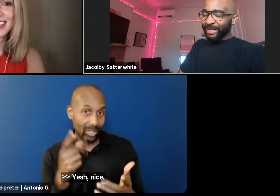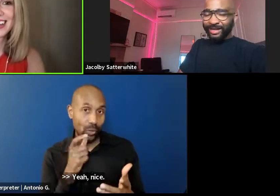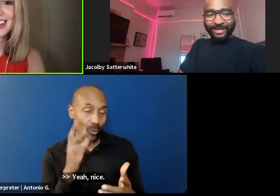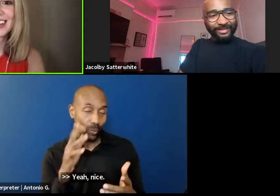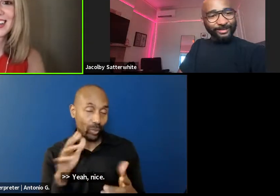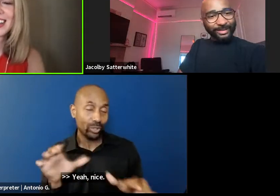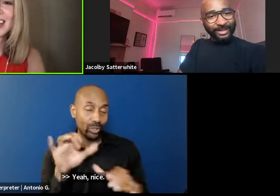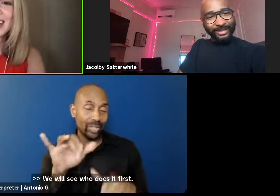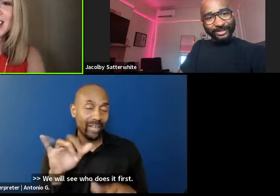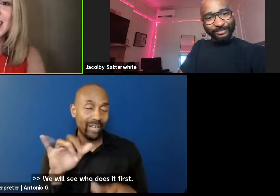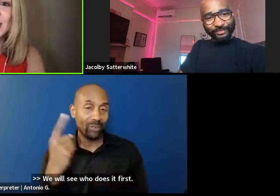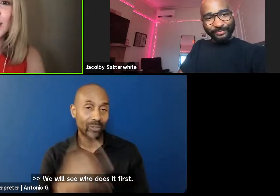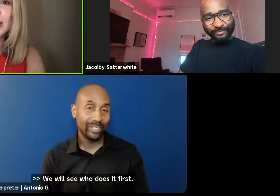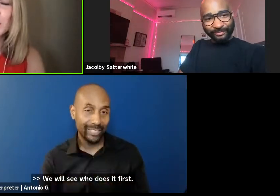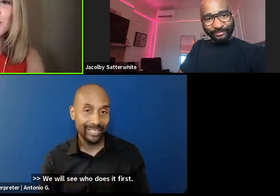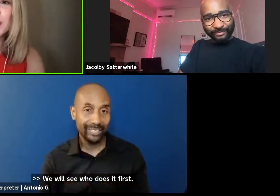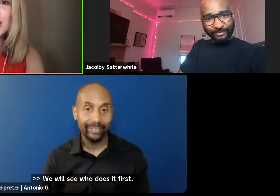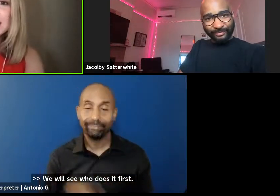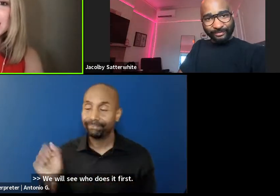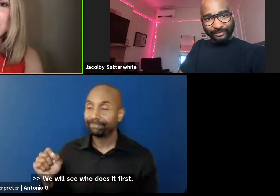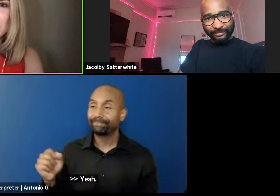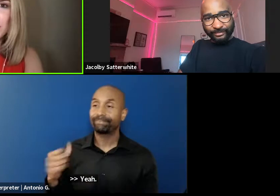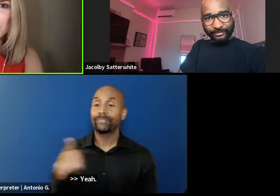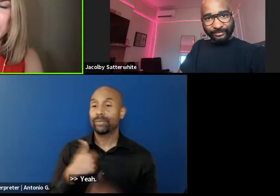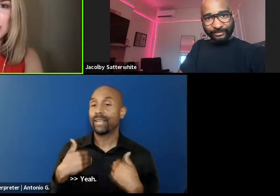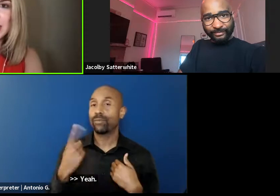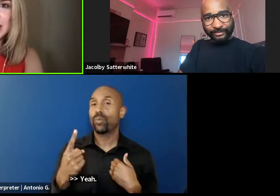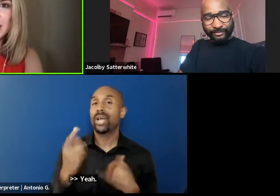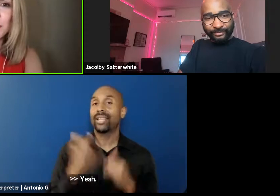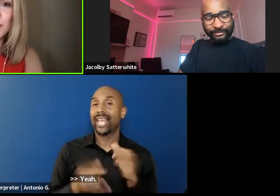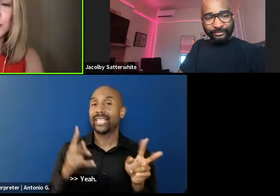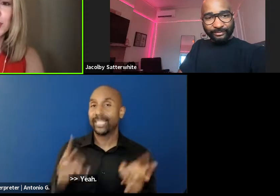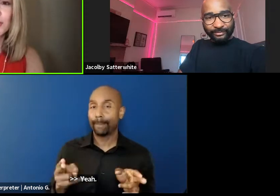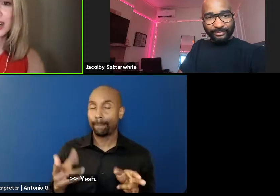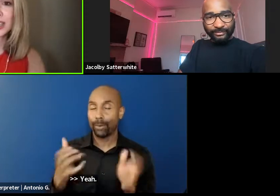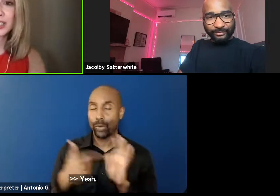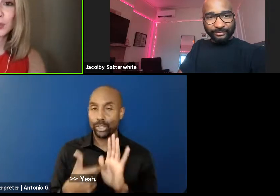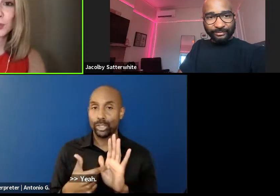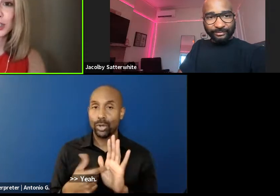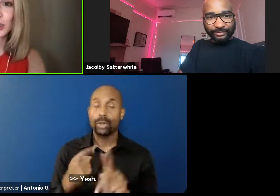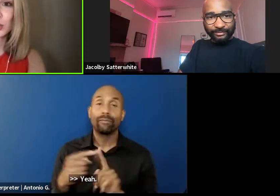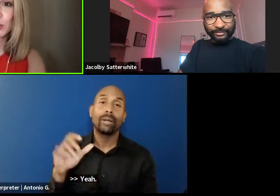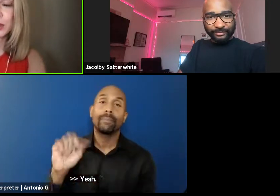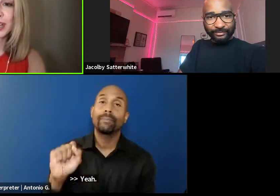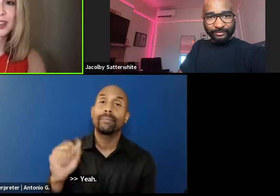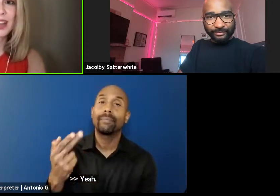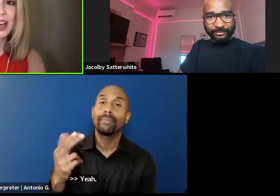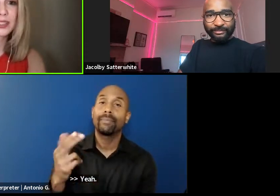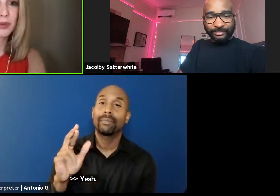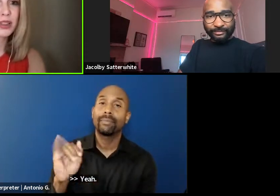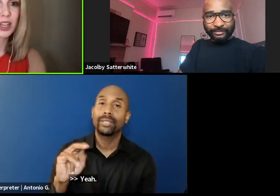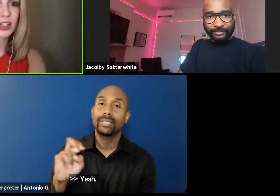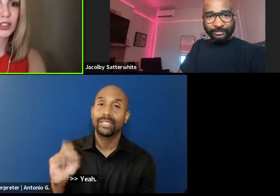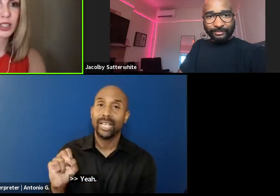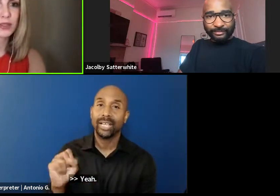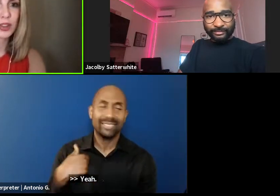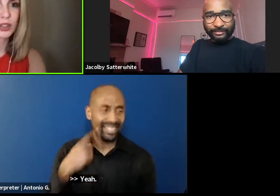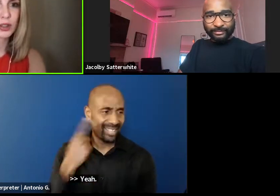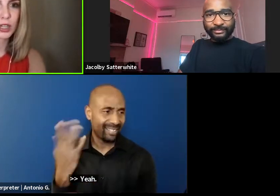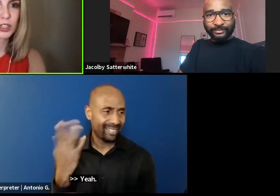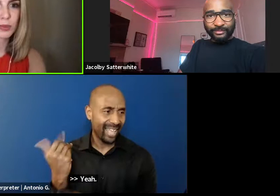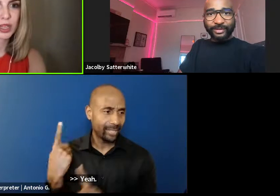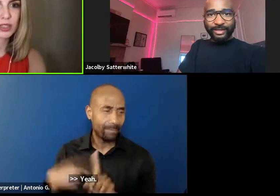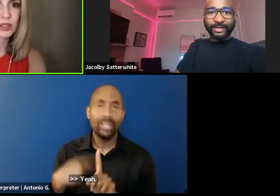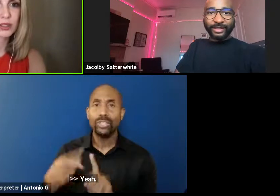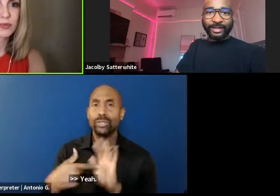We'll see who does it first. Yeah. Okay, so we have one last clip that I want to play from Shrines, which you premiered, I think, last month, actually, at